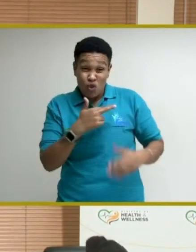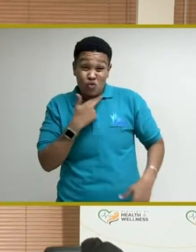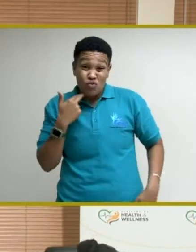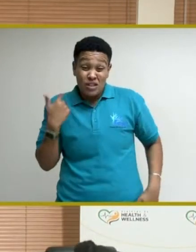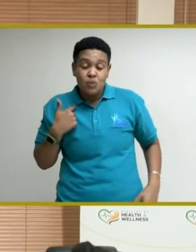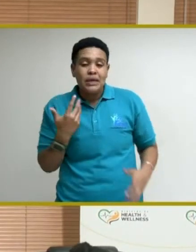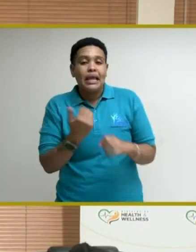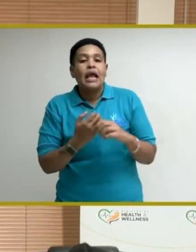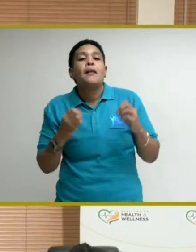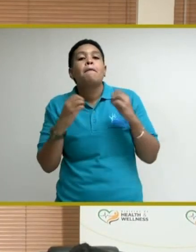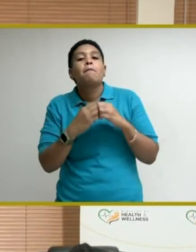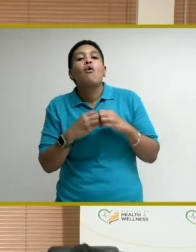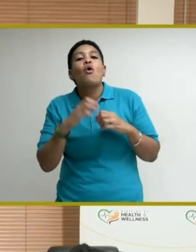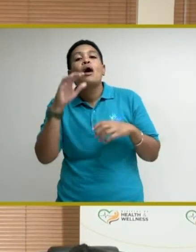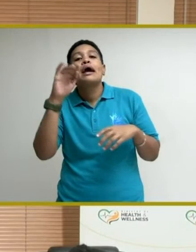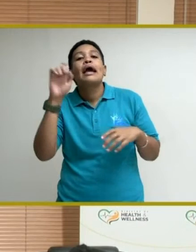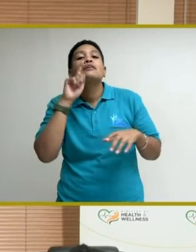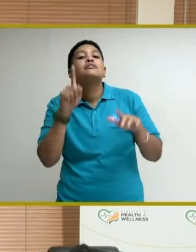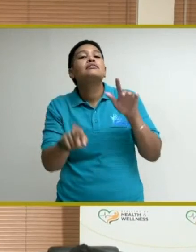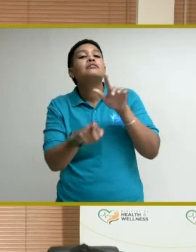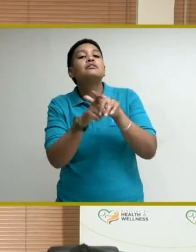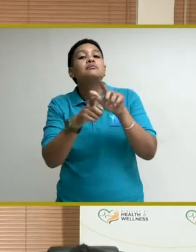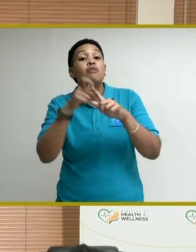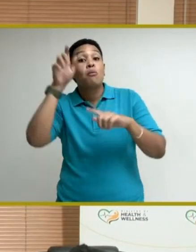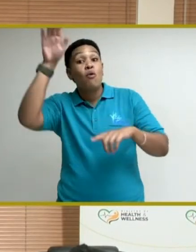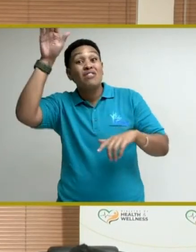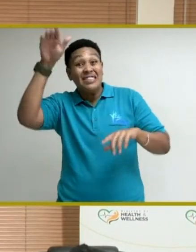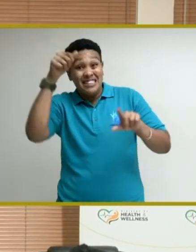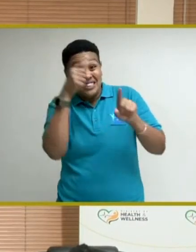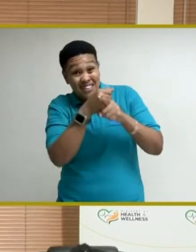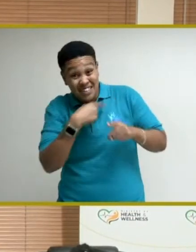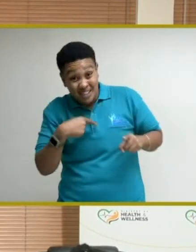get more cases coming from overseas to affect us further?